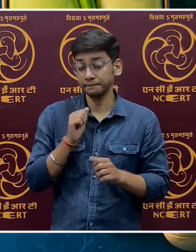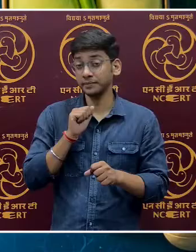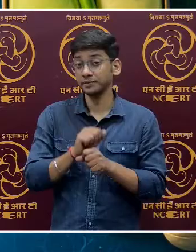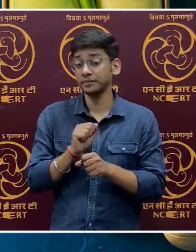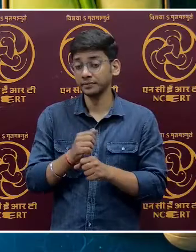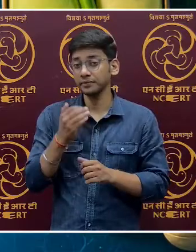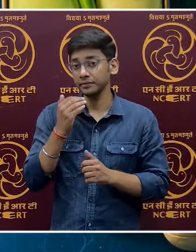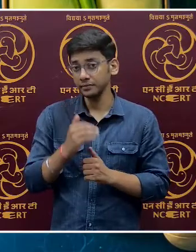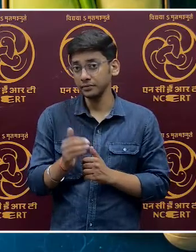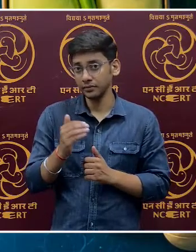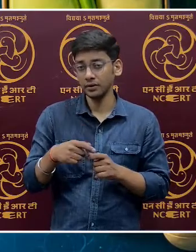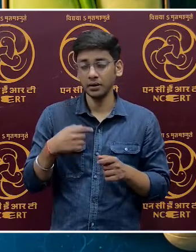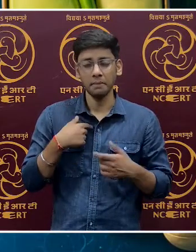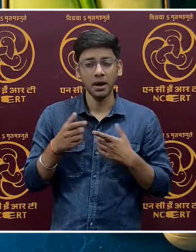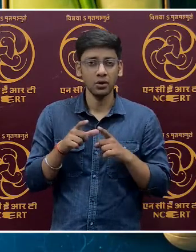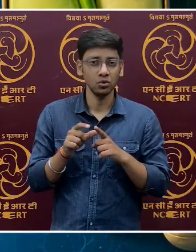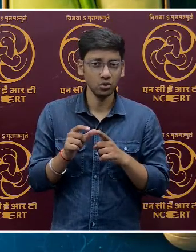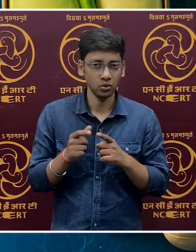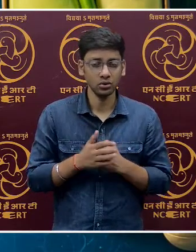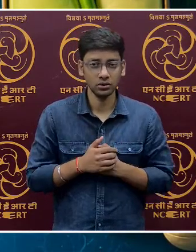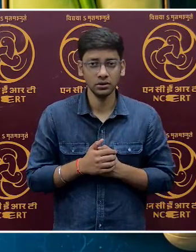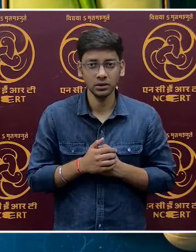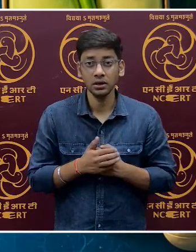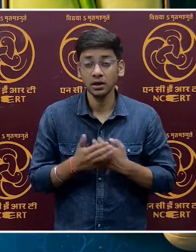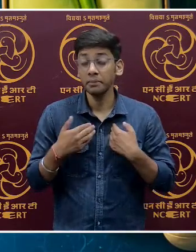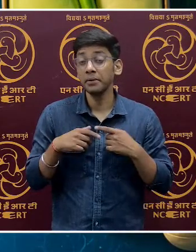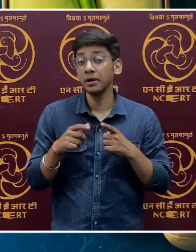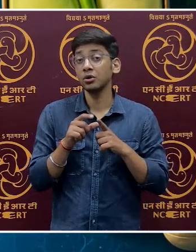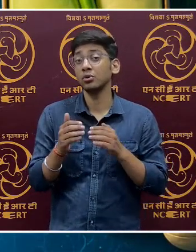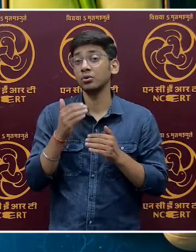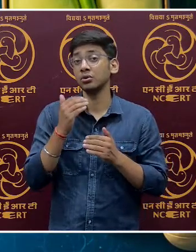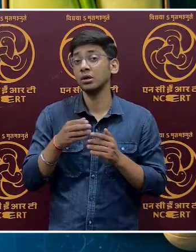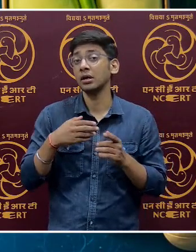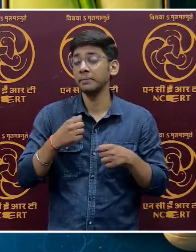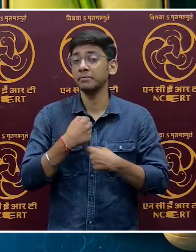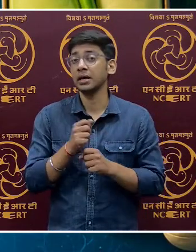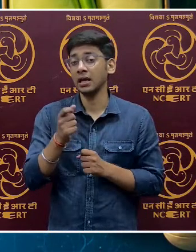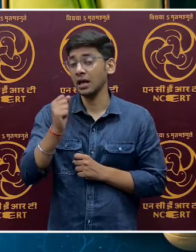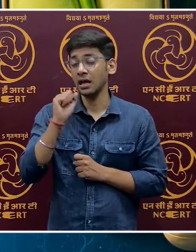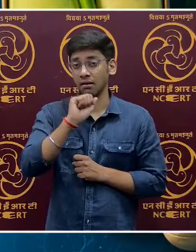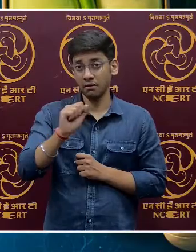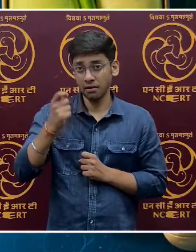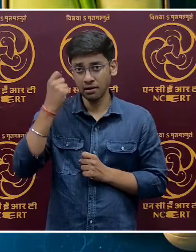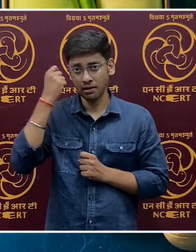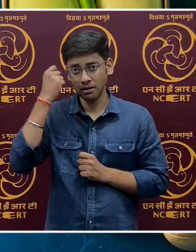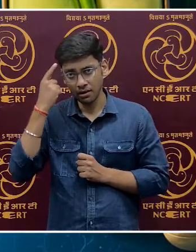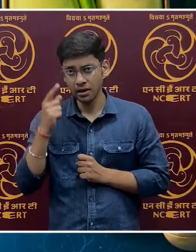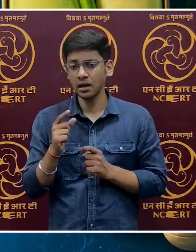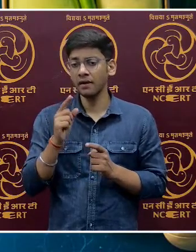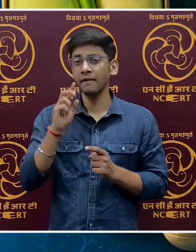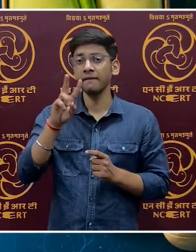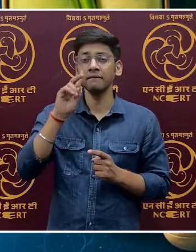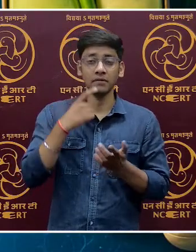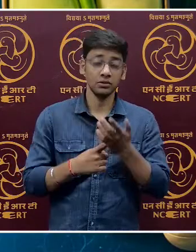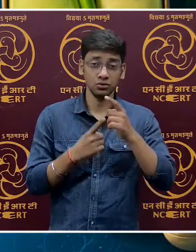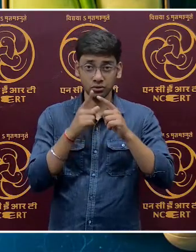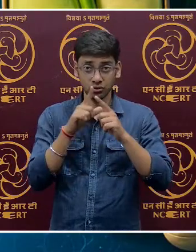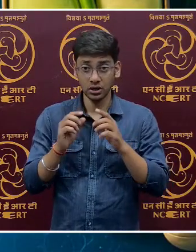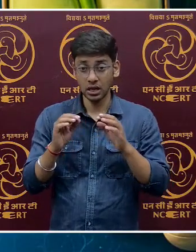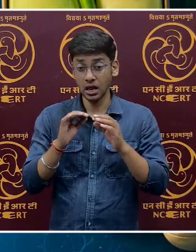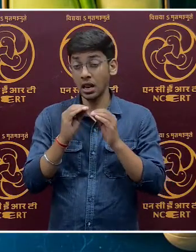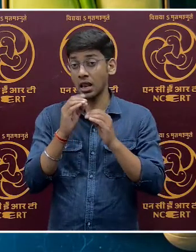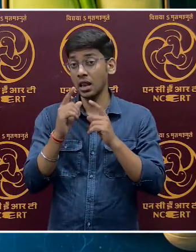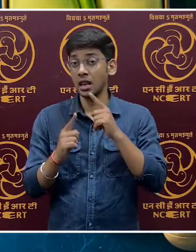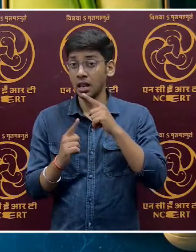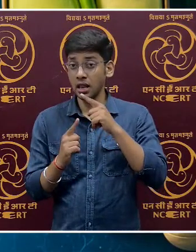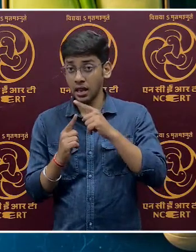this the way I am doing over here for making you understand about the virtual lab, but you have to work with understanding